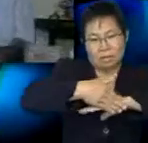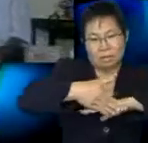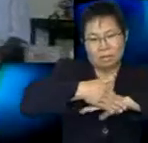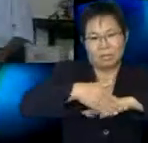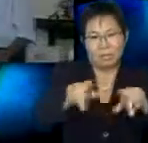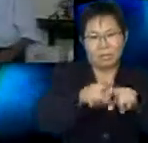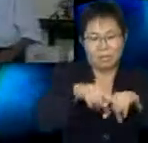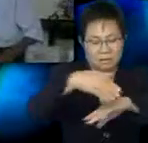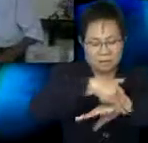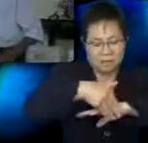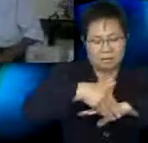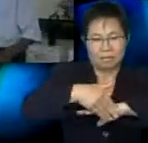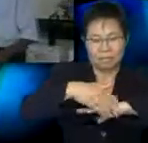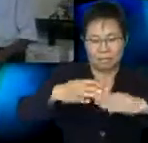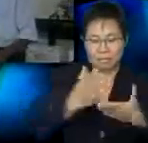like this.